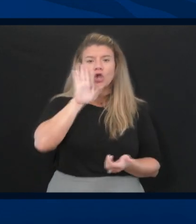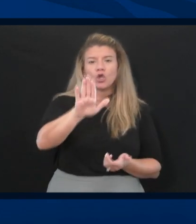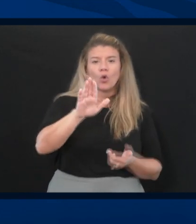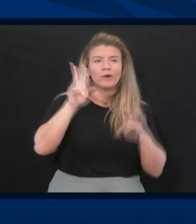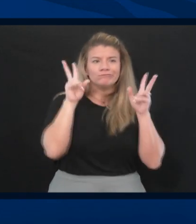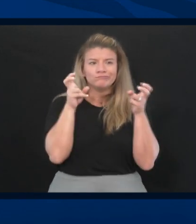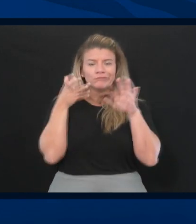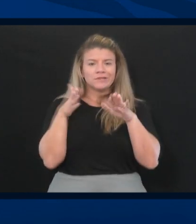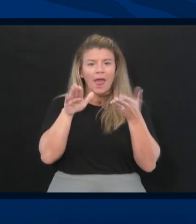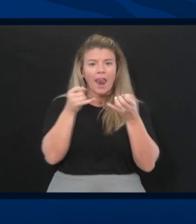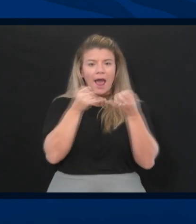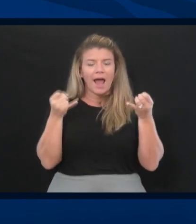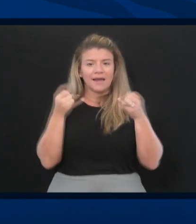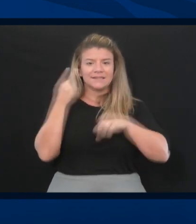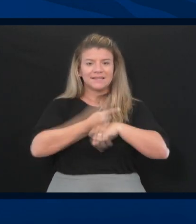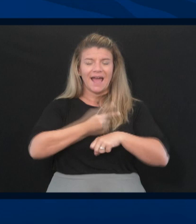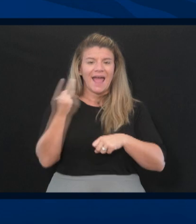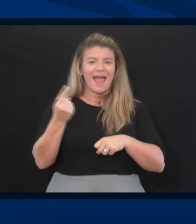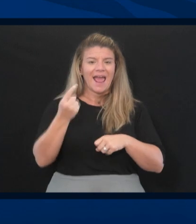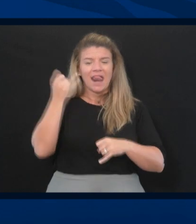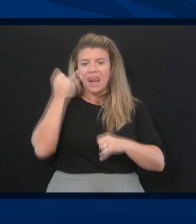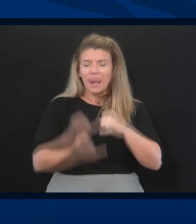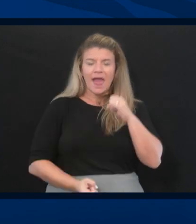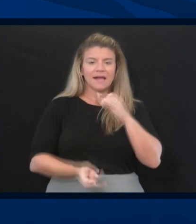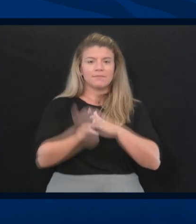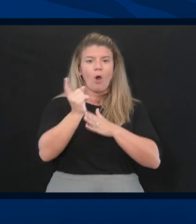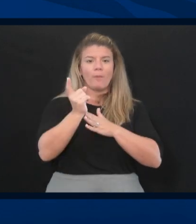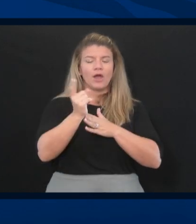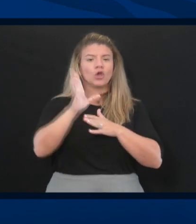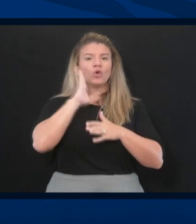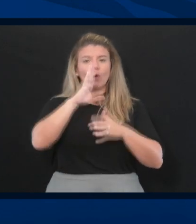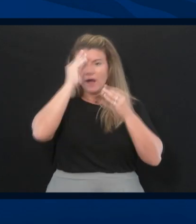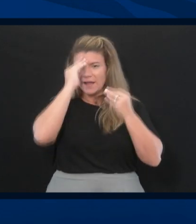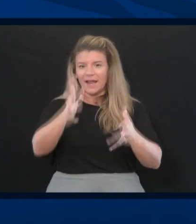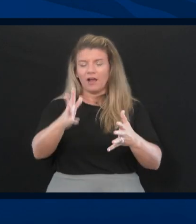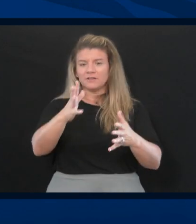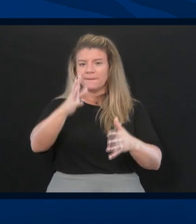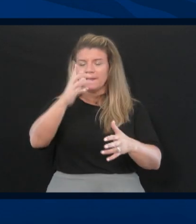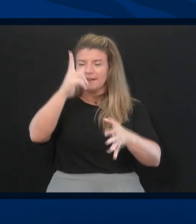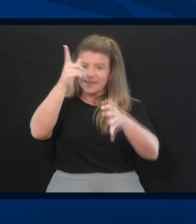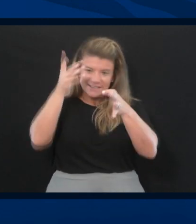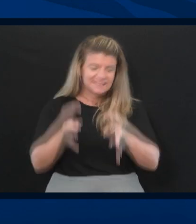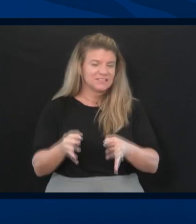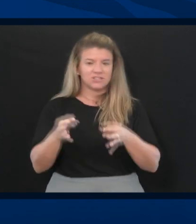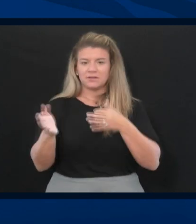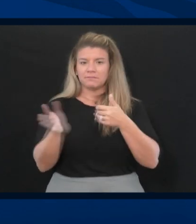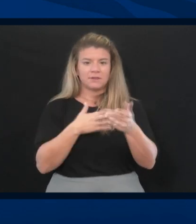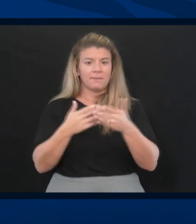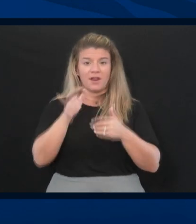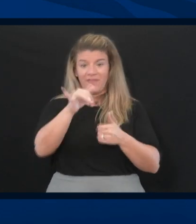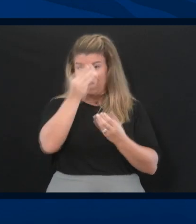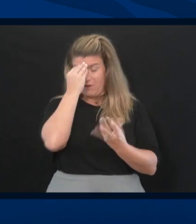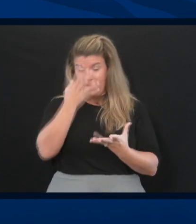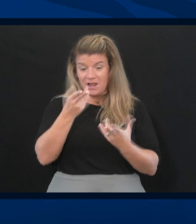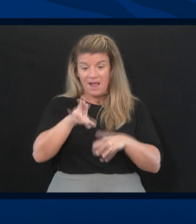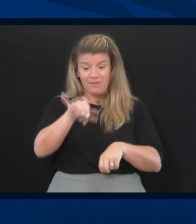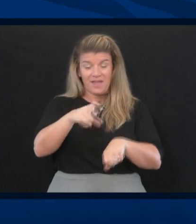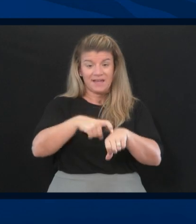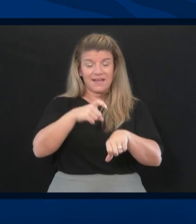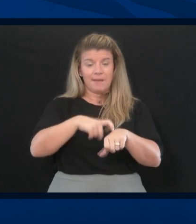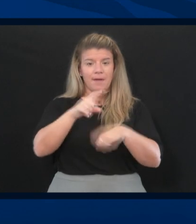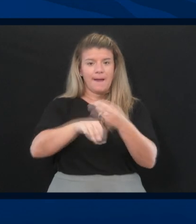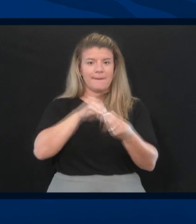deadline date, your absolute last moment date where you're going to make a decision based on whatever information you have at the time about